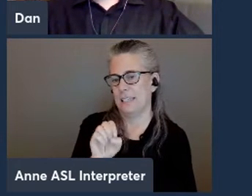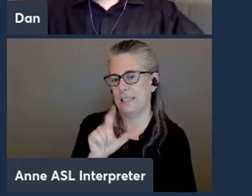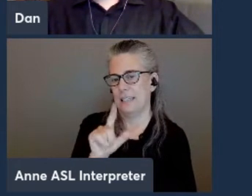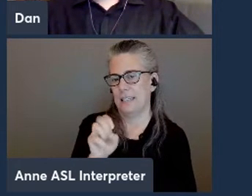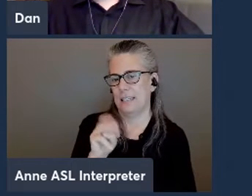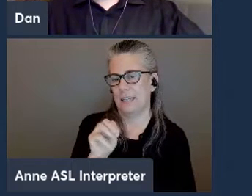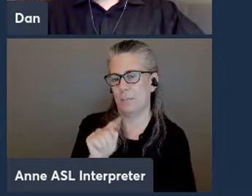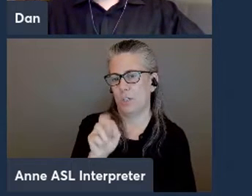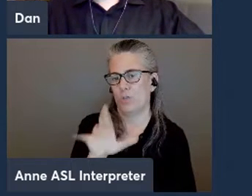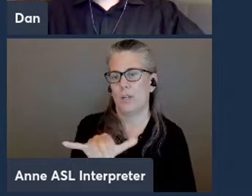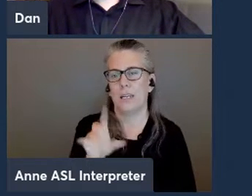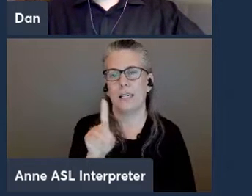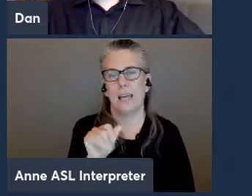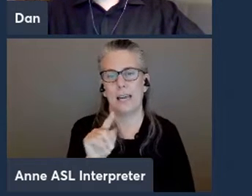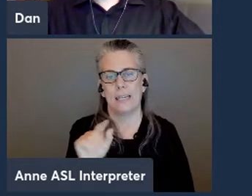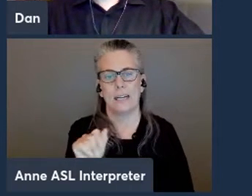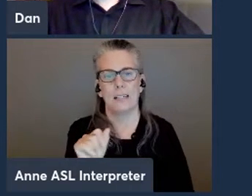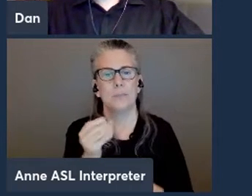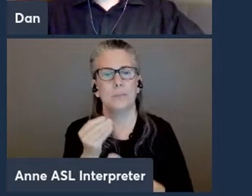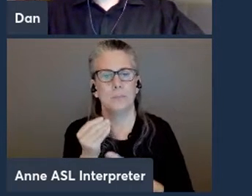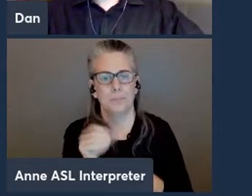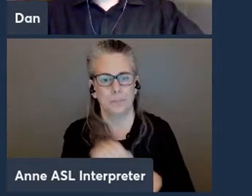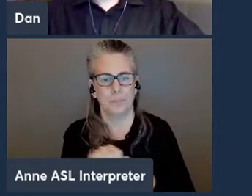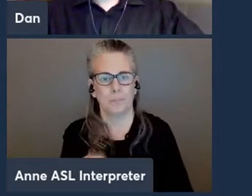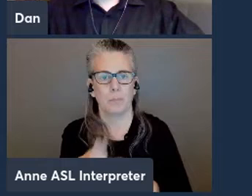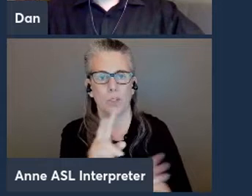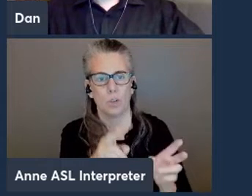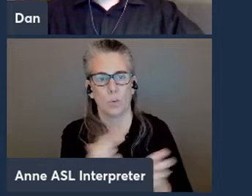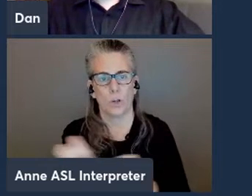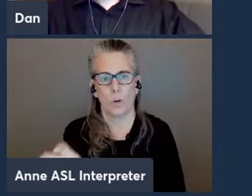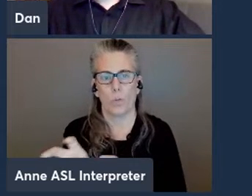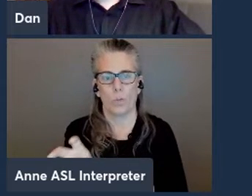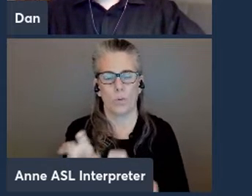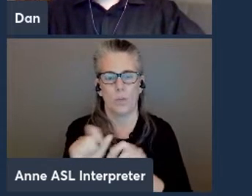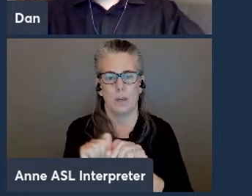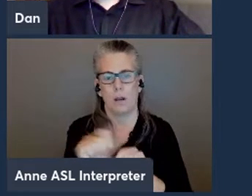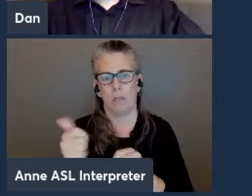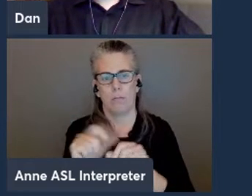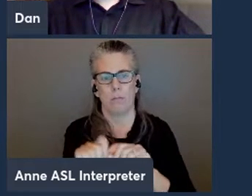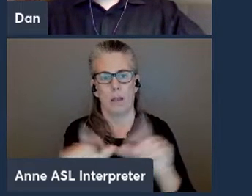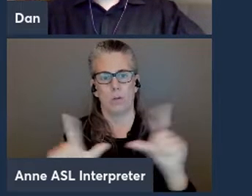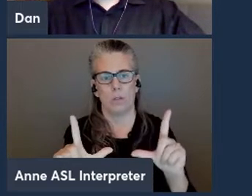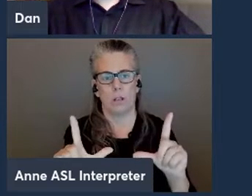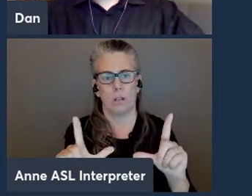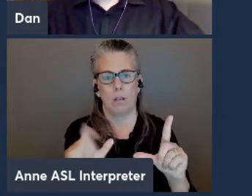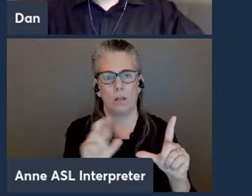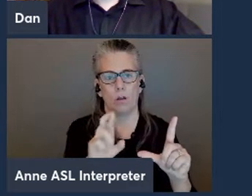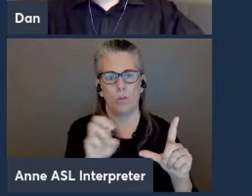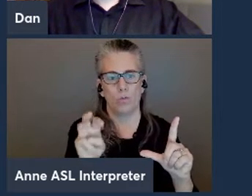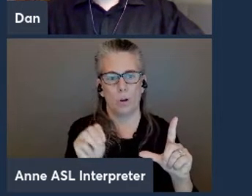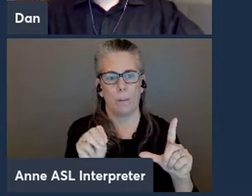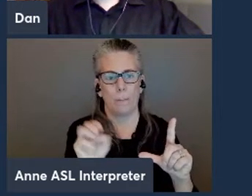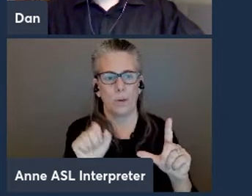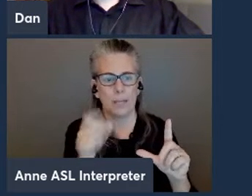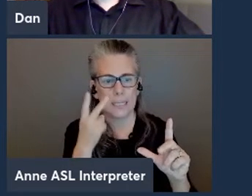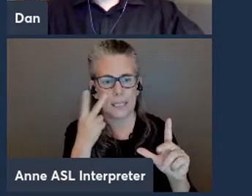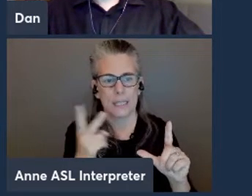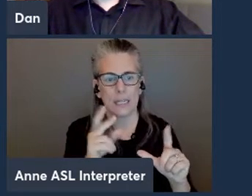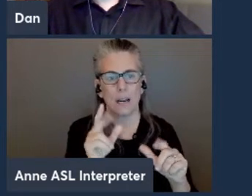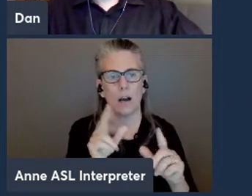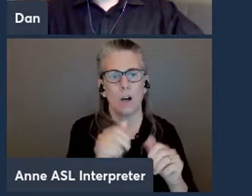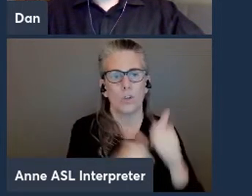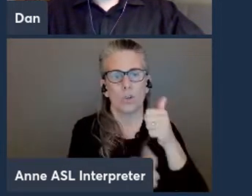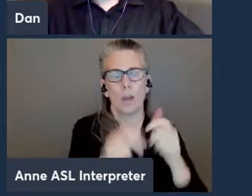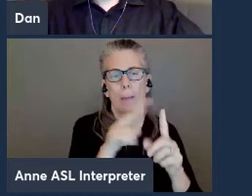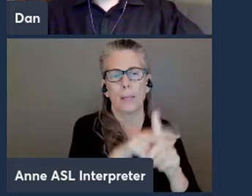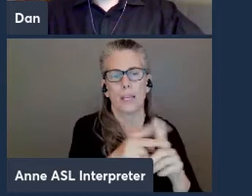Okay. So we're going on over to the CloudWatch console. Mm-hmm. And down underneath application monitoring, you